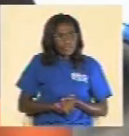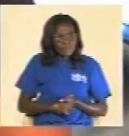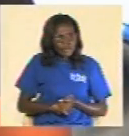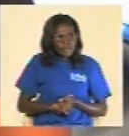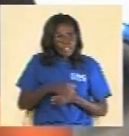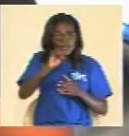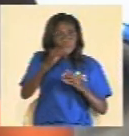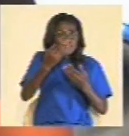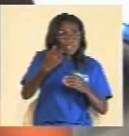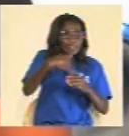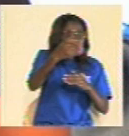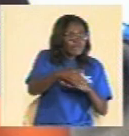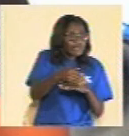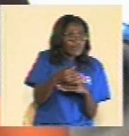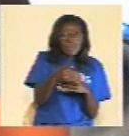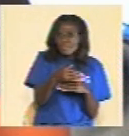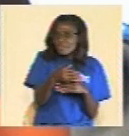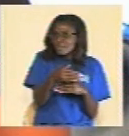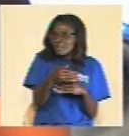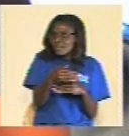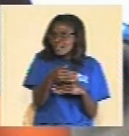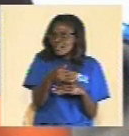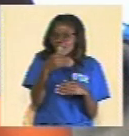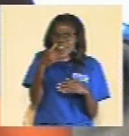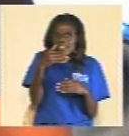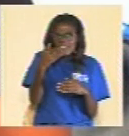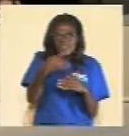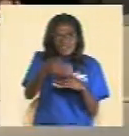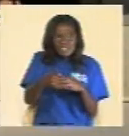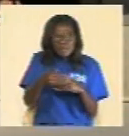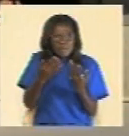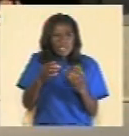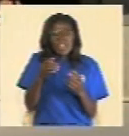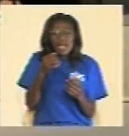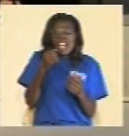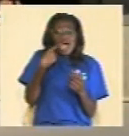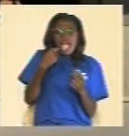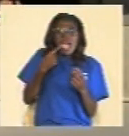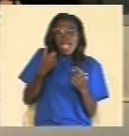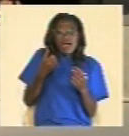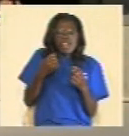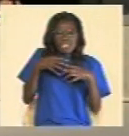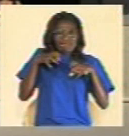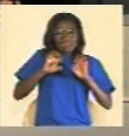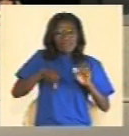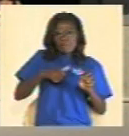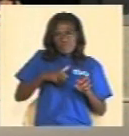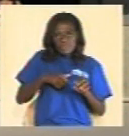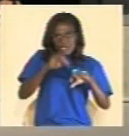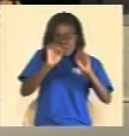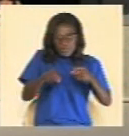leprosy treatment when I'm taking this medication? Perhaps, doc. Yes. Like with any other